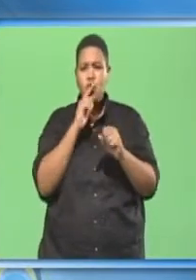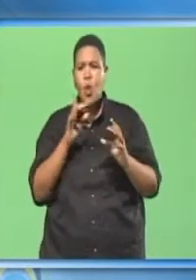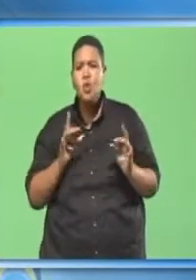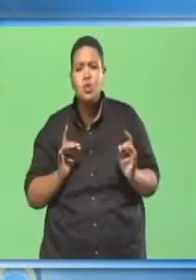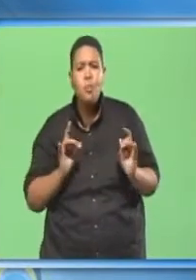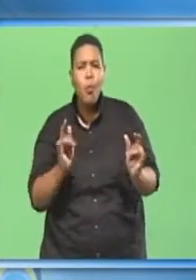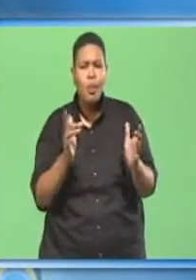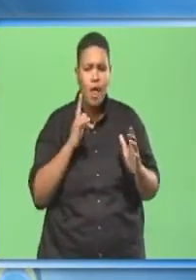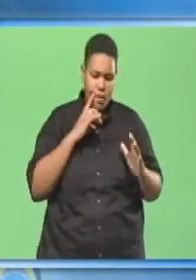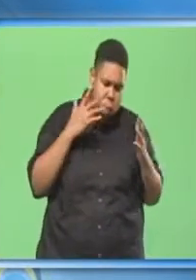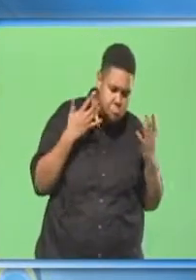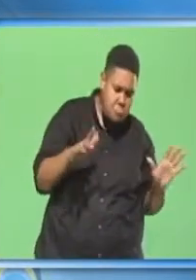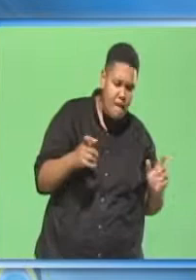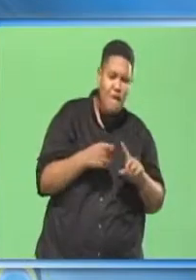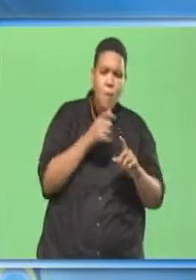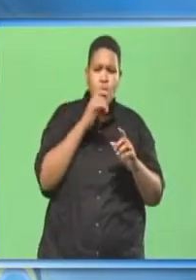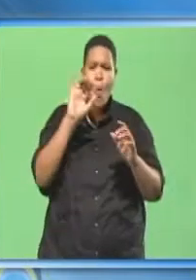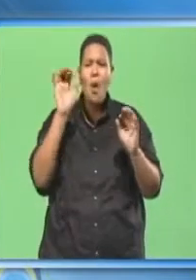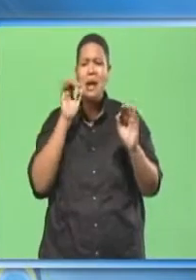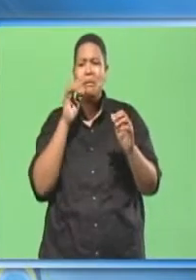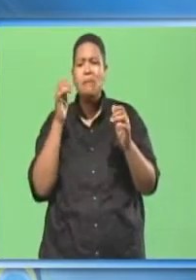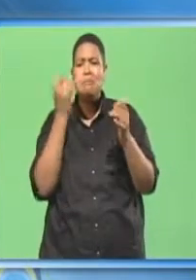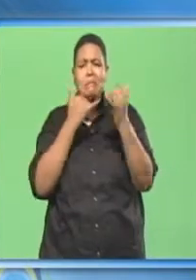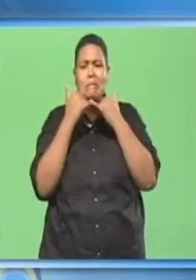smooth and free from imperfection.